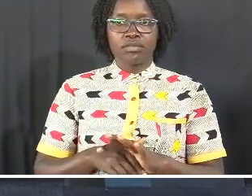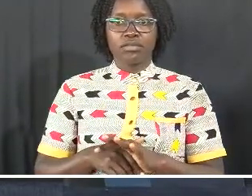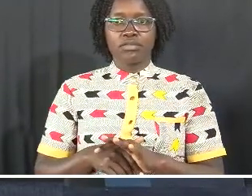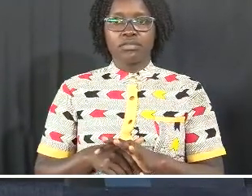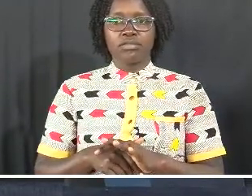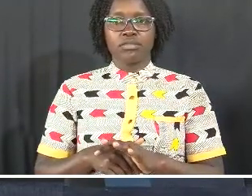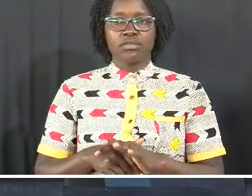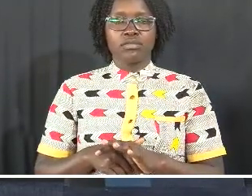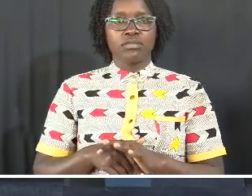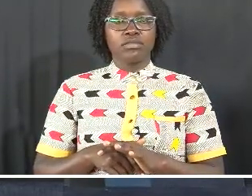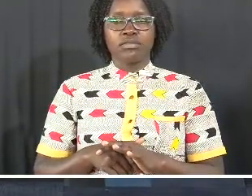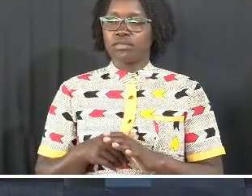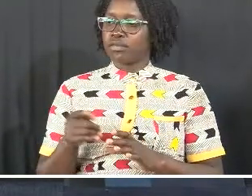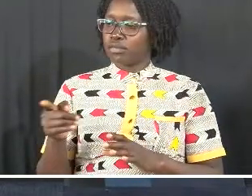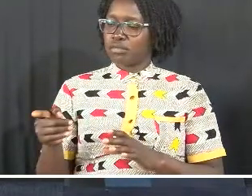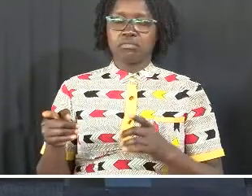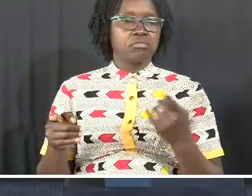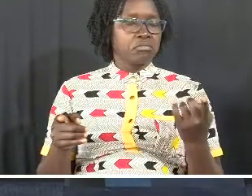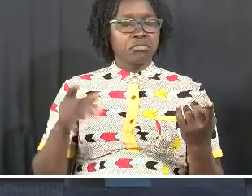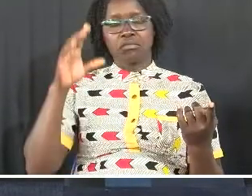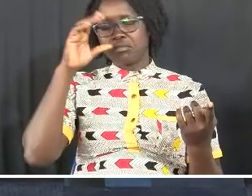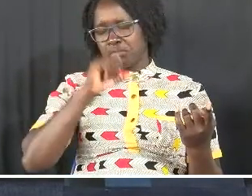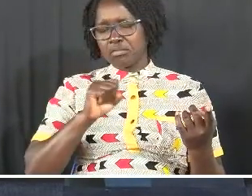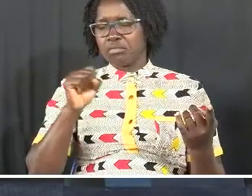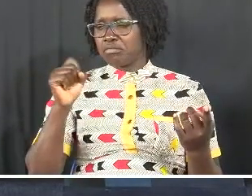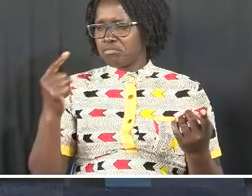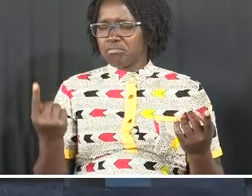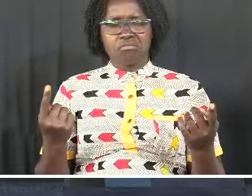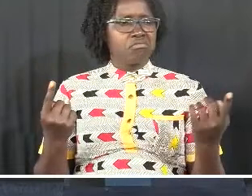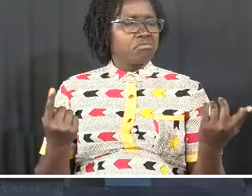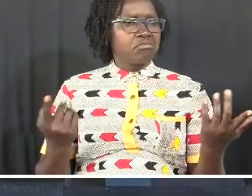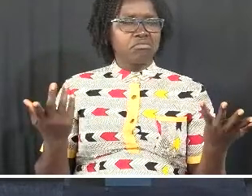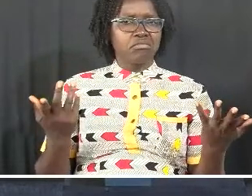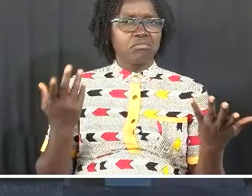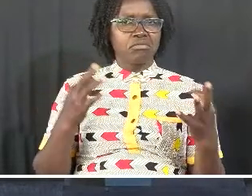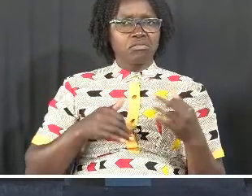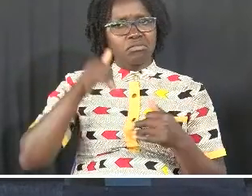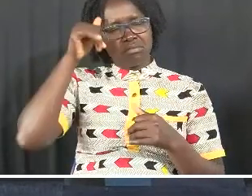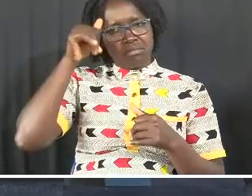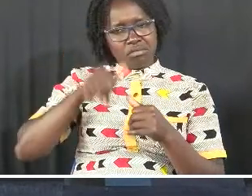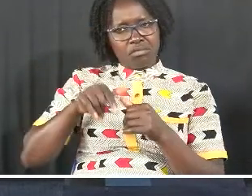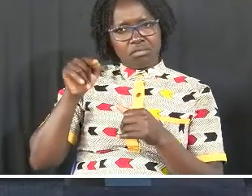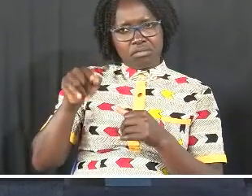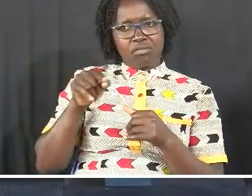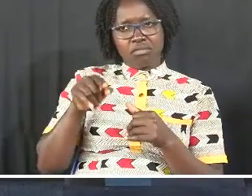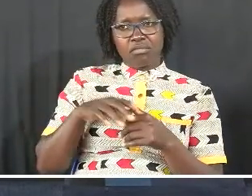I was this, without this, without this. If you can remember that checklist,